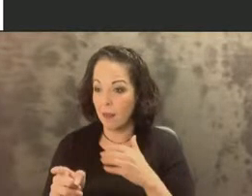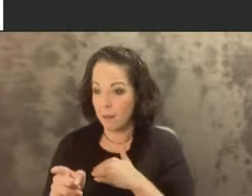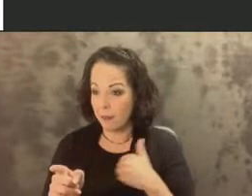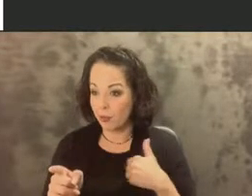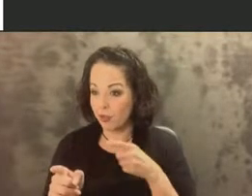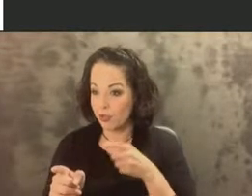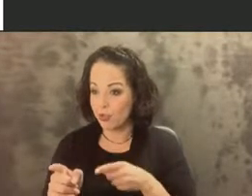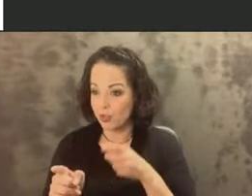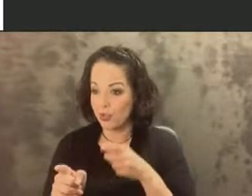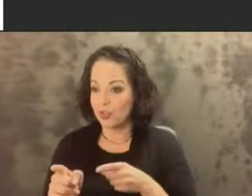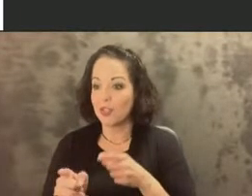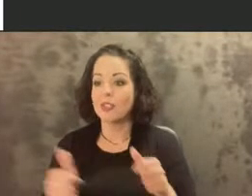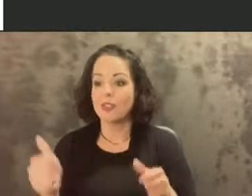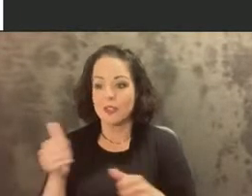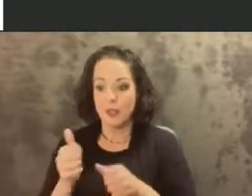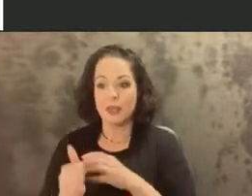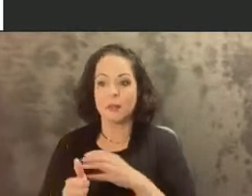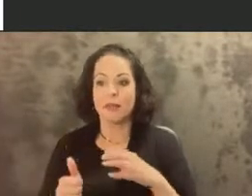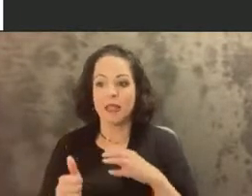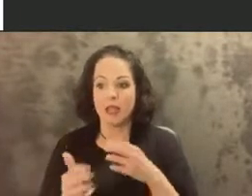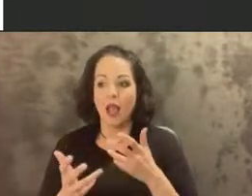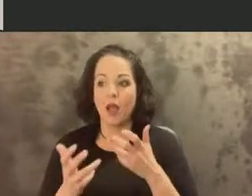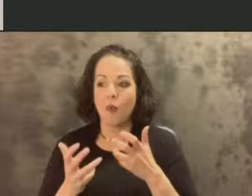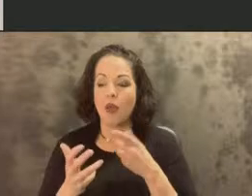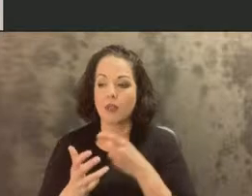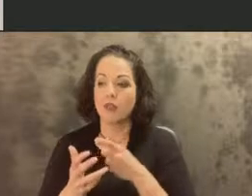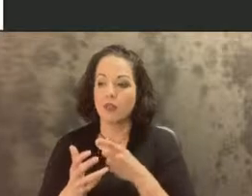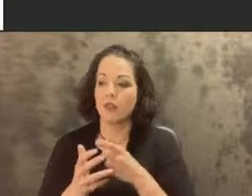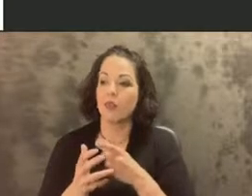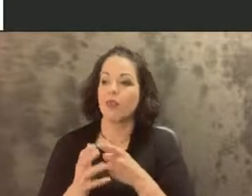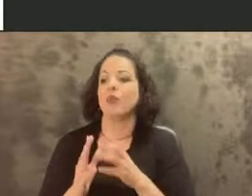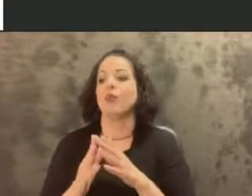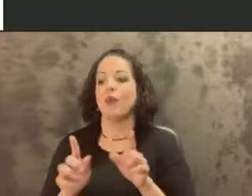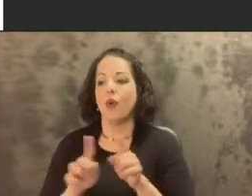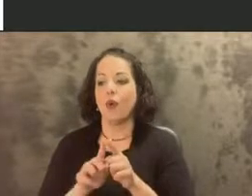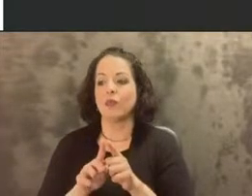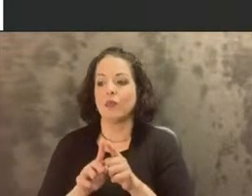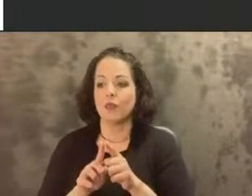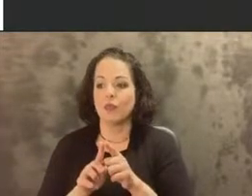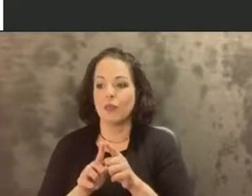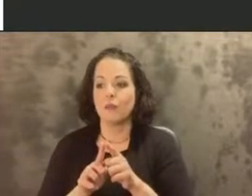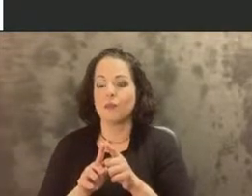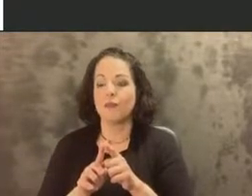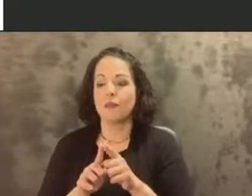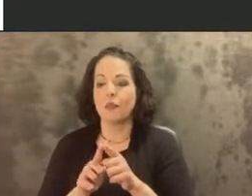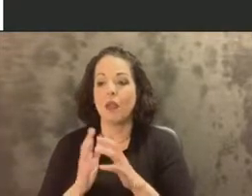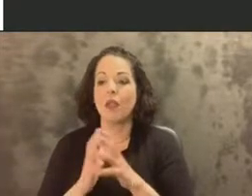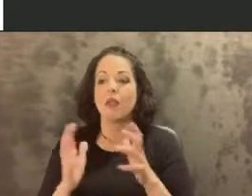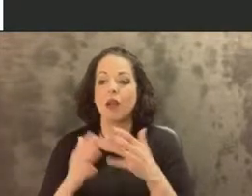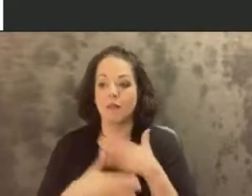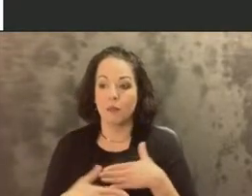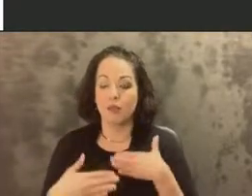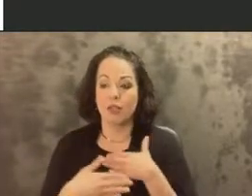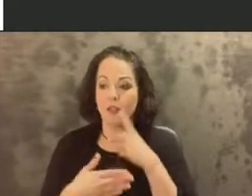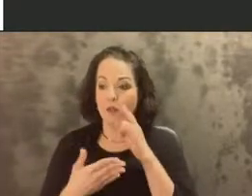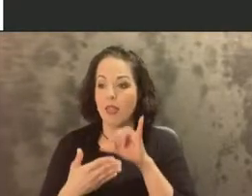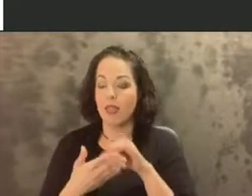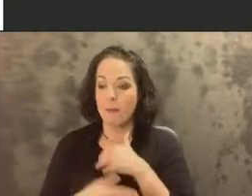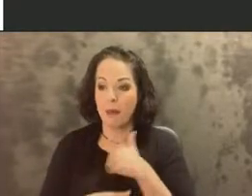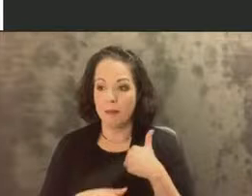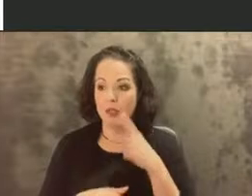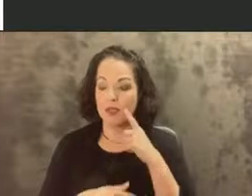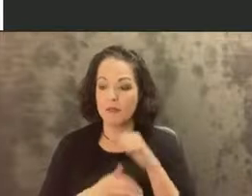the subcommittee? I want to also echo the much appreciation for the members of the